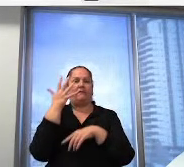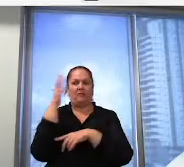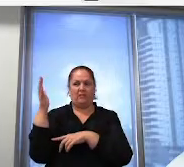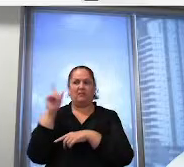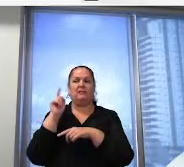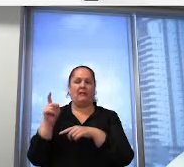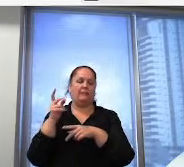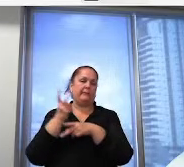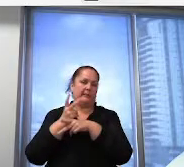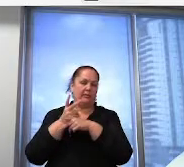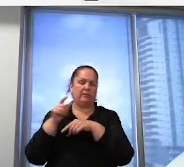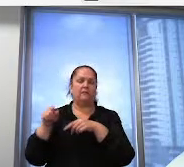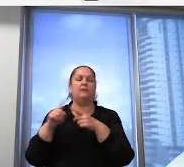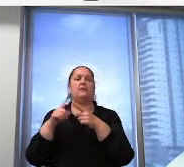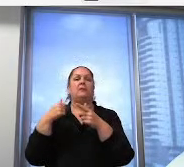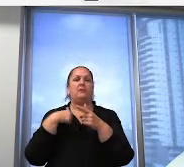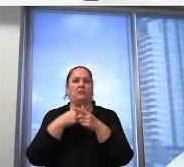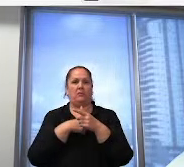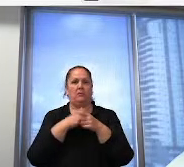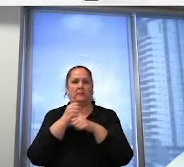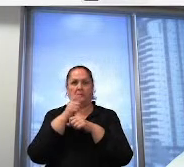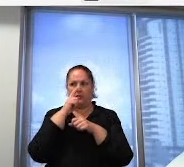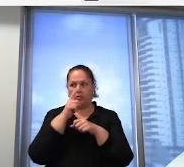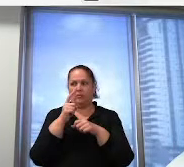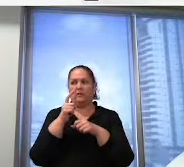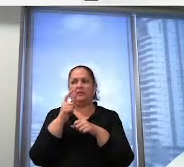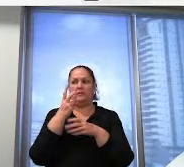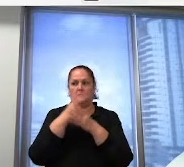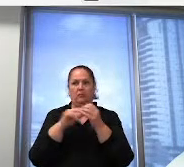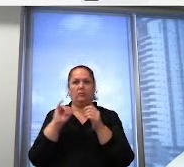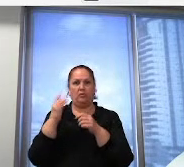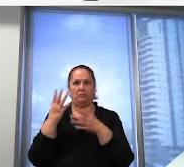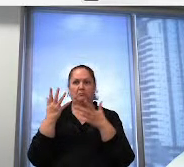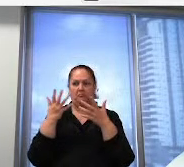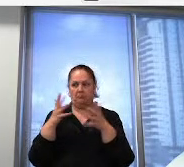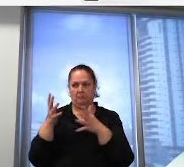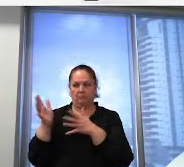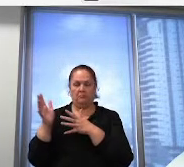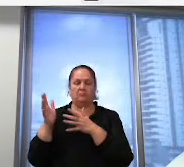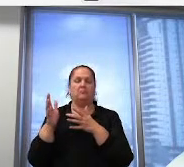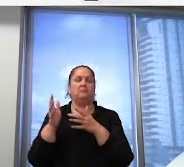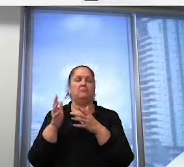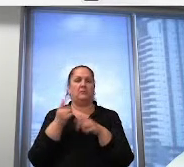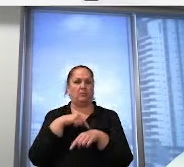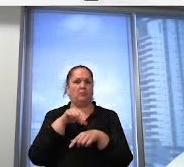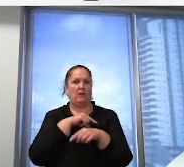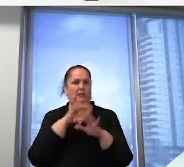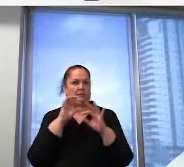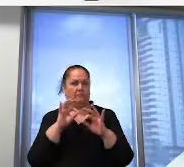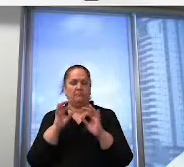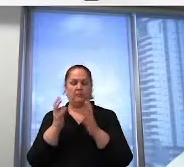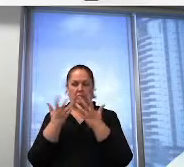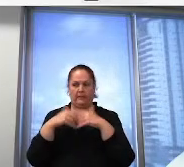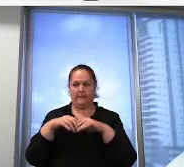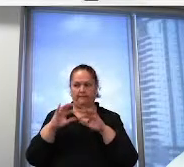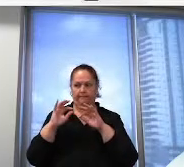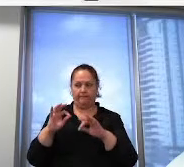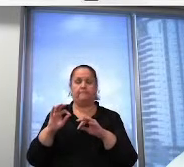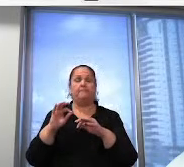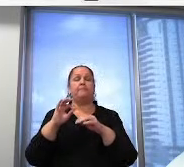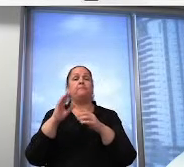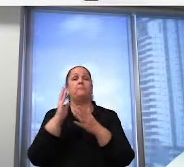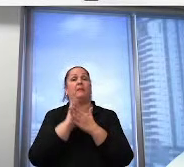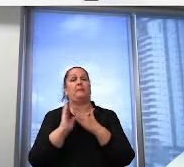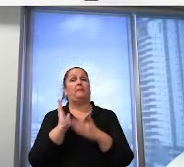some vegetation that needed to be addressed. So we are ensuring that both jobs get done to the same level of quality and coordinated